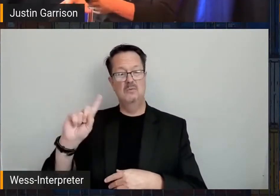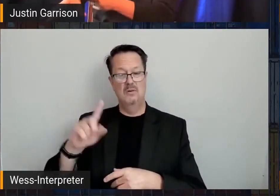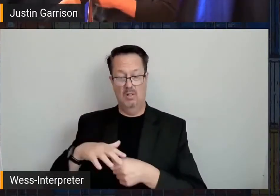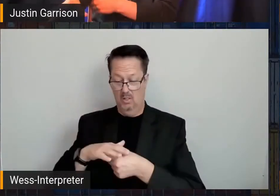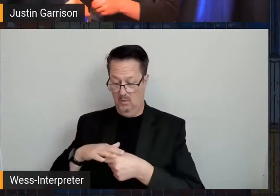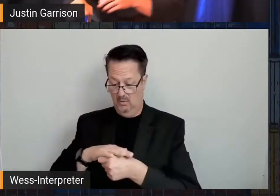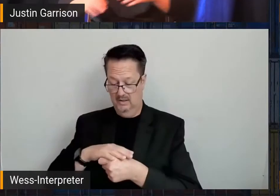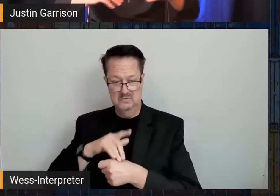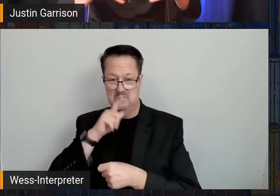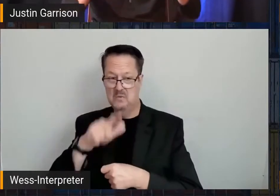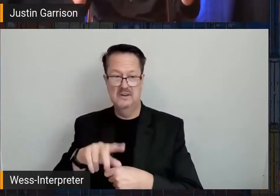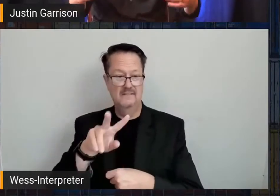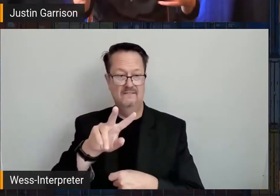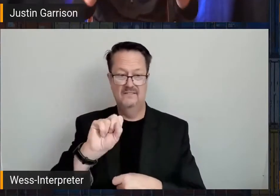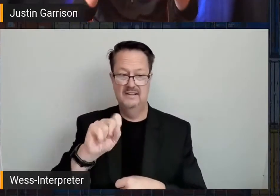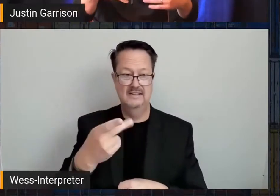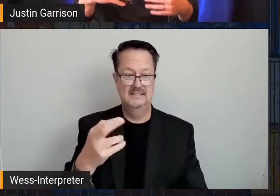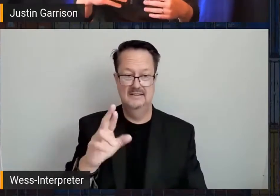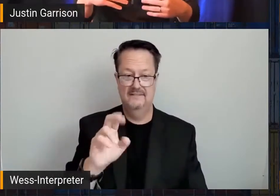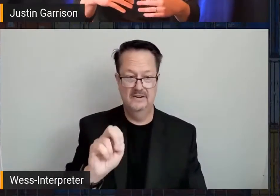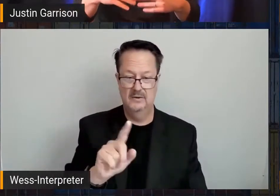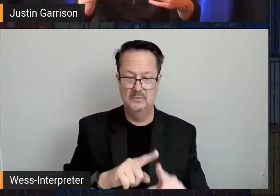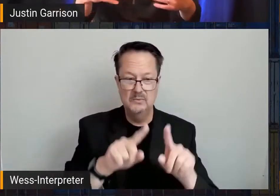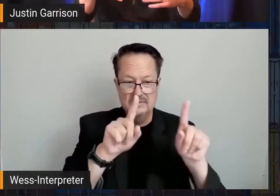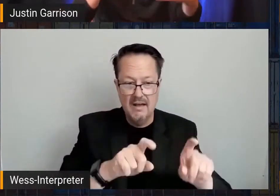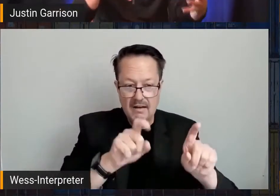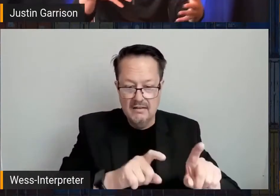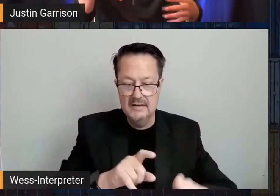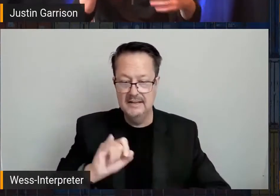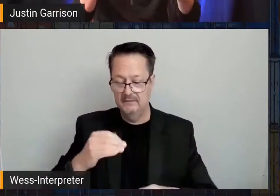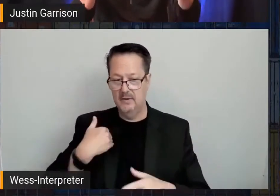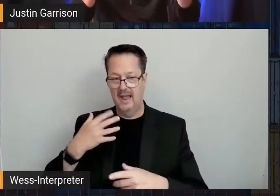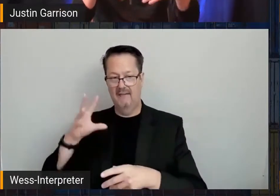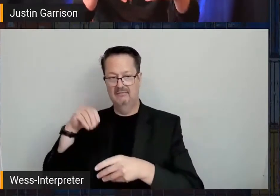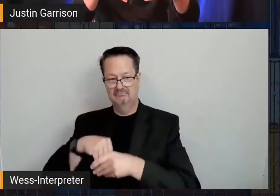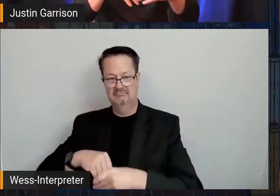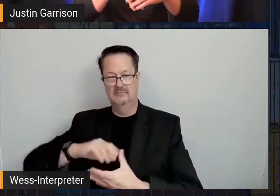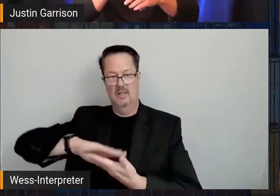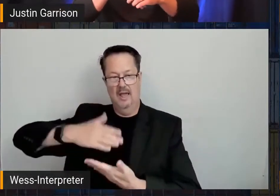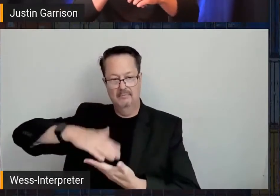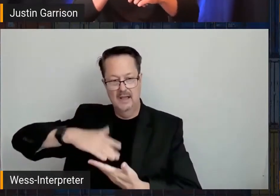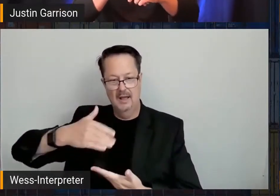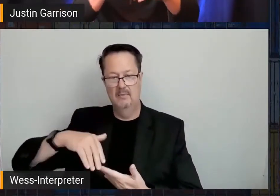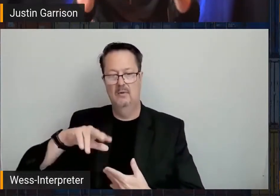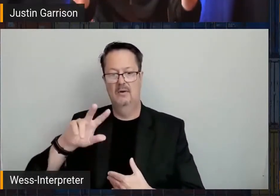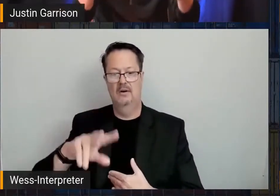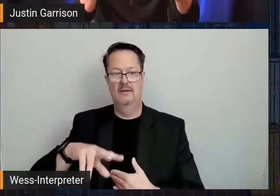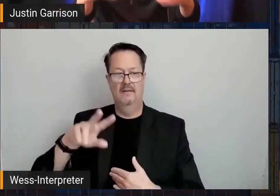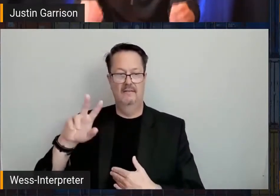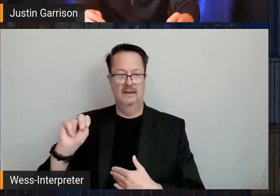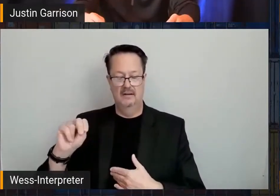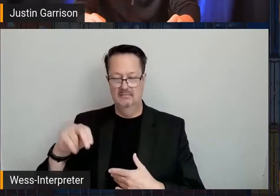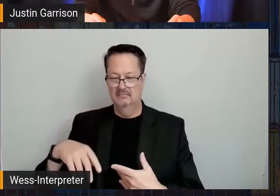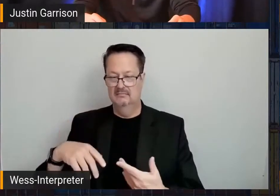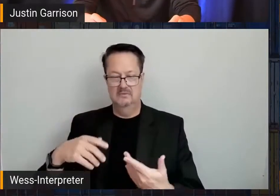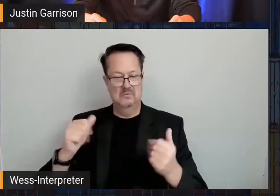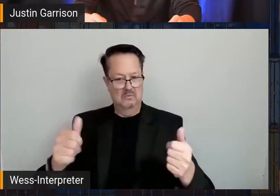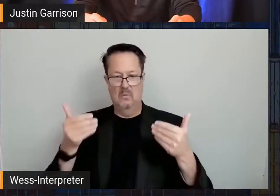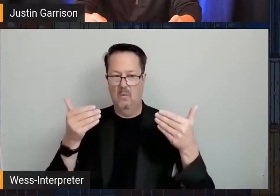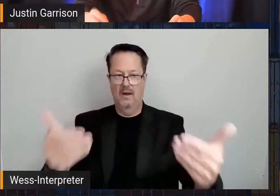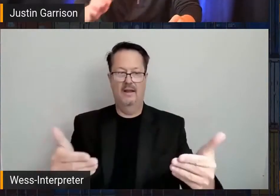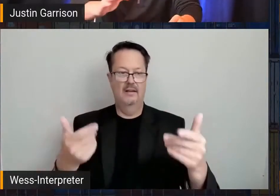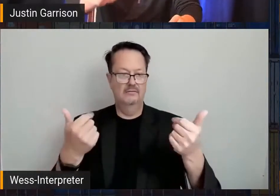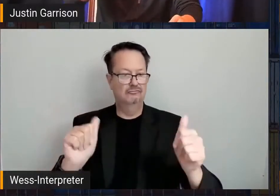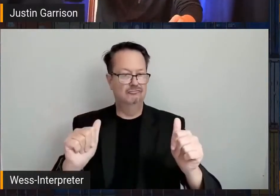need vSphere to try it out. So that's, if you have Docker installed on your laptop or a VM, go ahead and try that out. Like you can run it. It's not